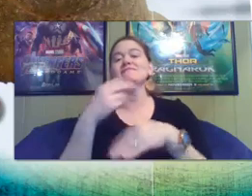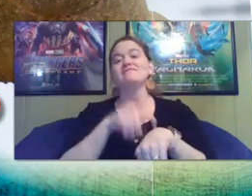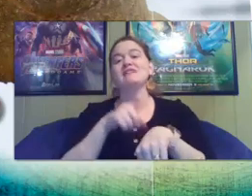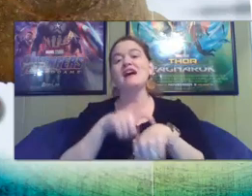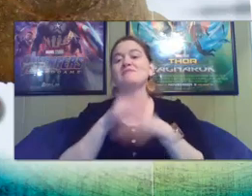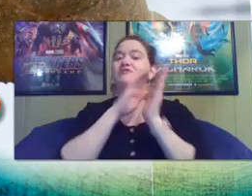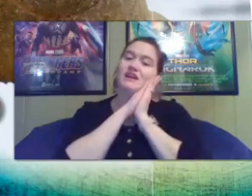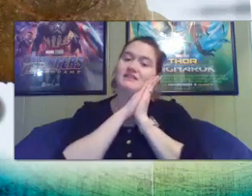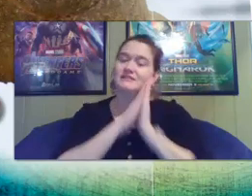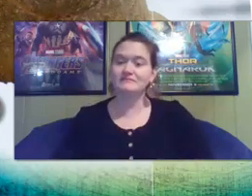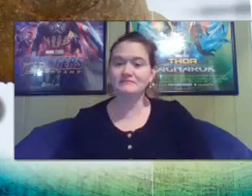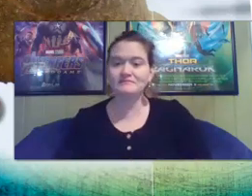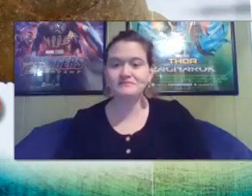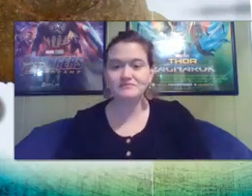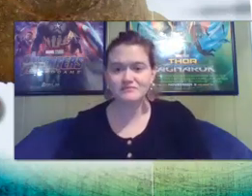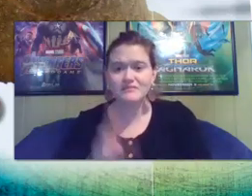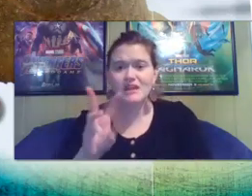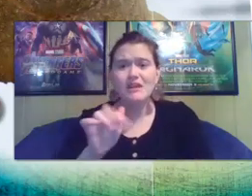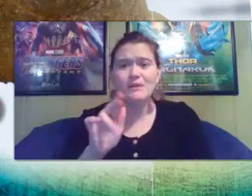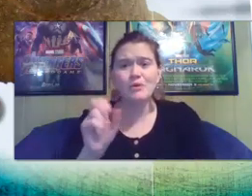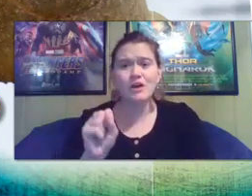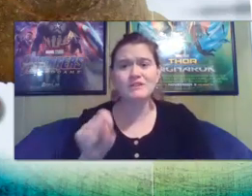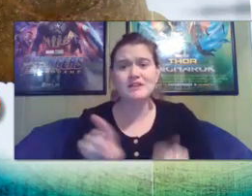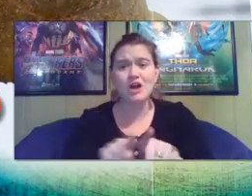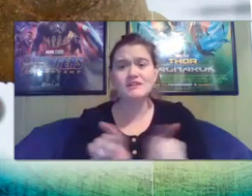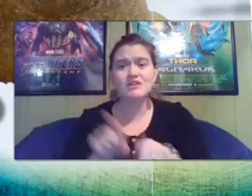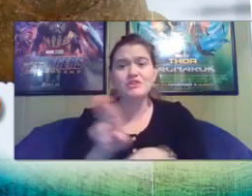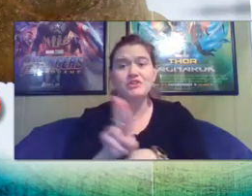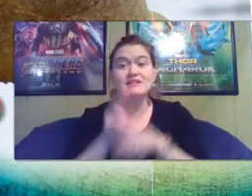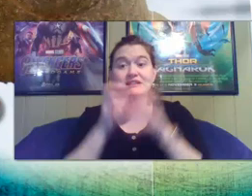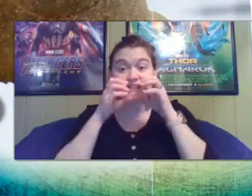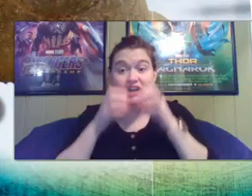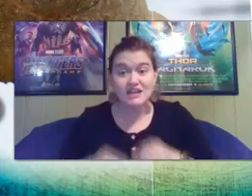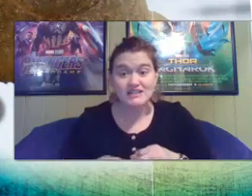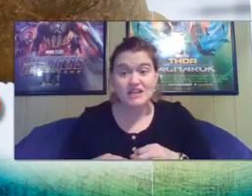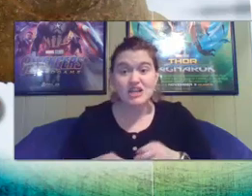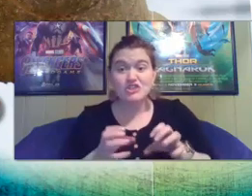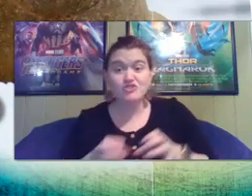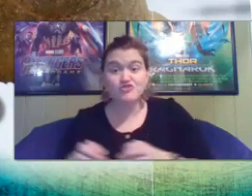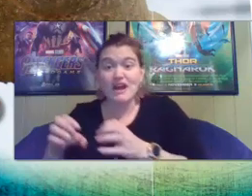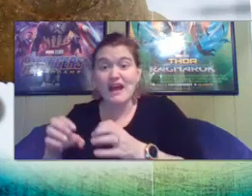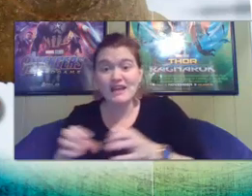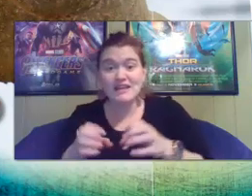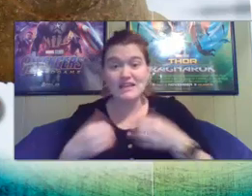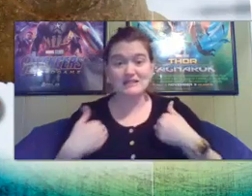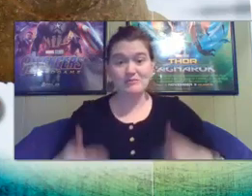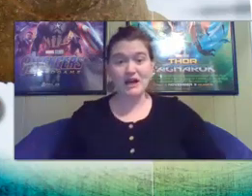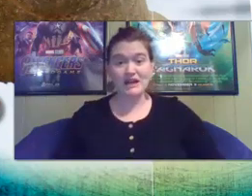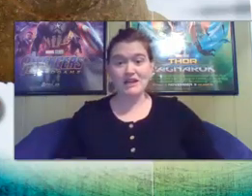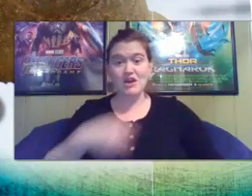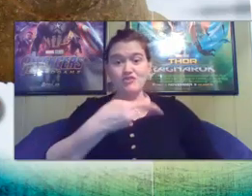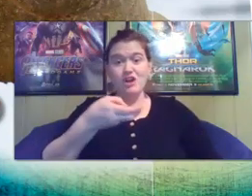So it's time to rest. The walrus also uses its tusks to drag